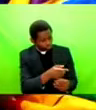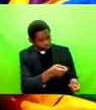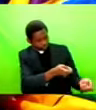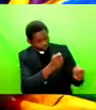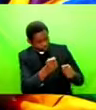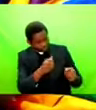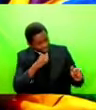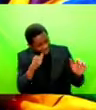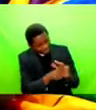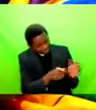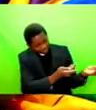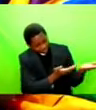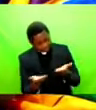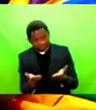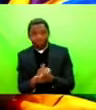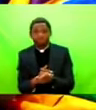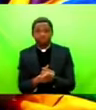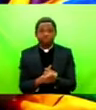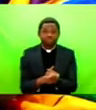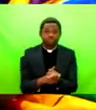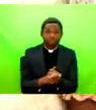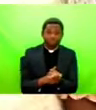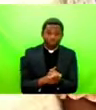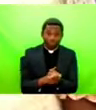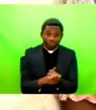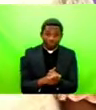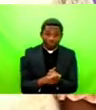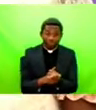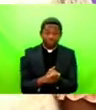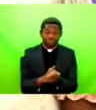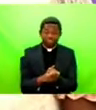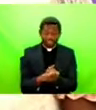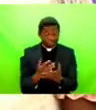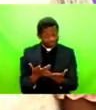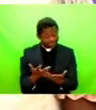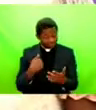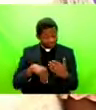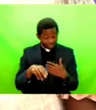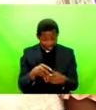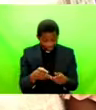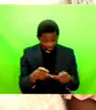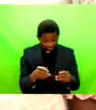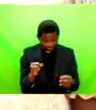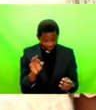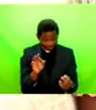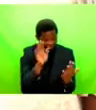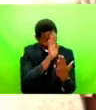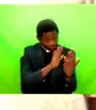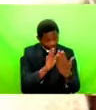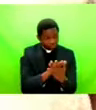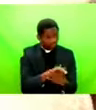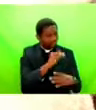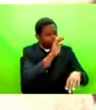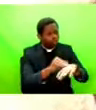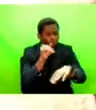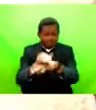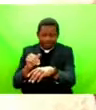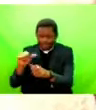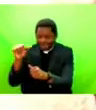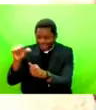In my presence, he called every member of the then executive council, and I heard